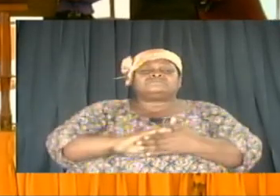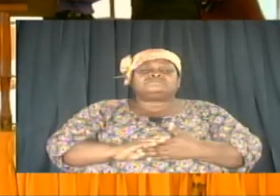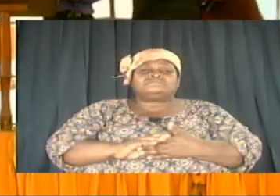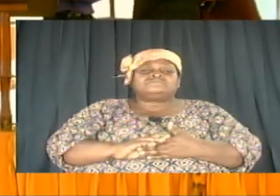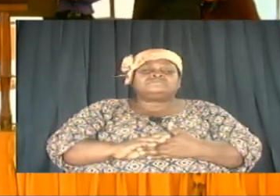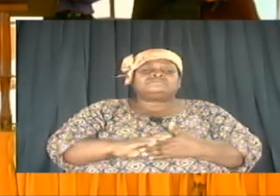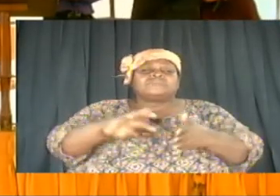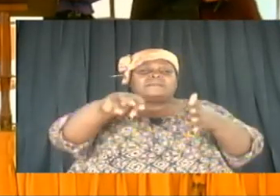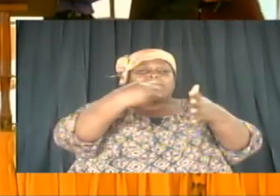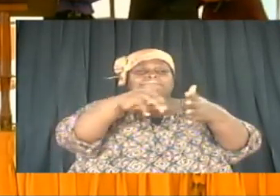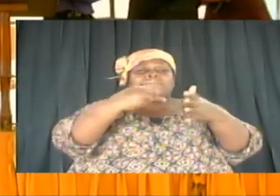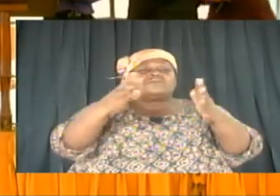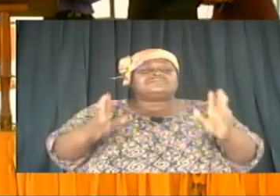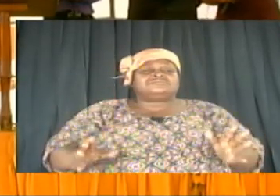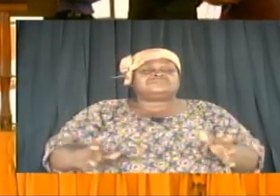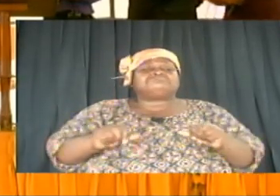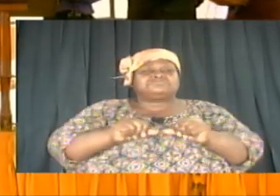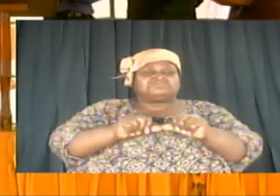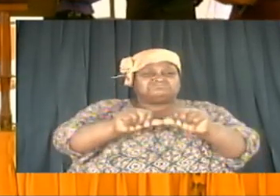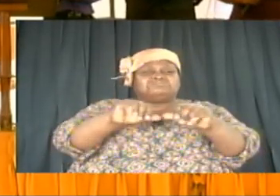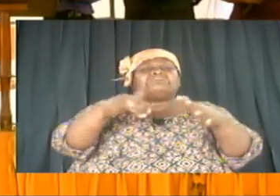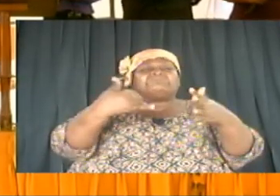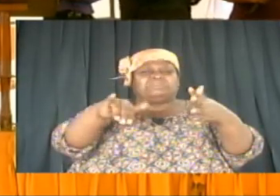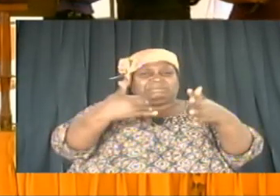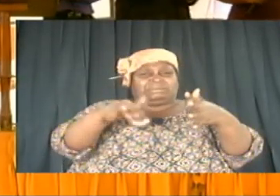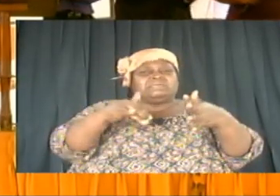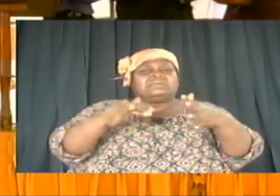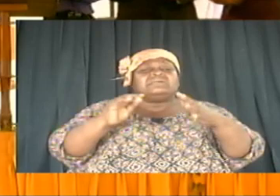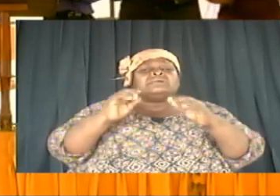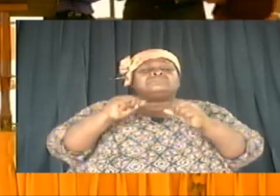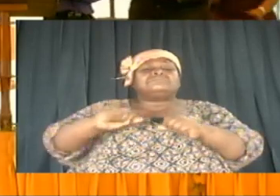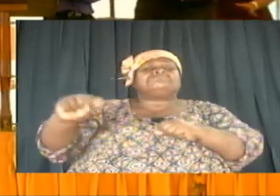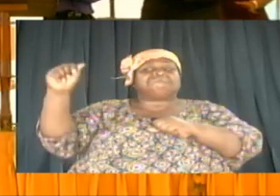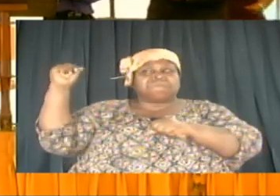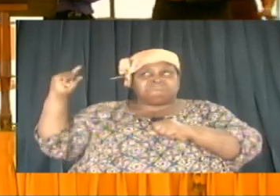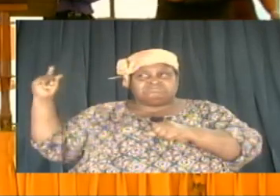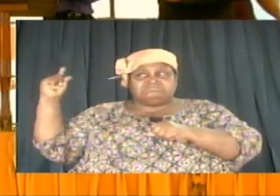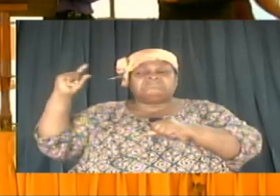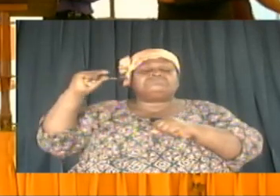The musicians will continue to play, but their heads will be bowed.